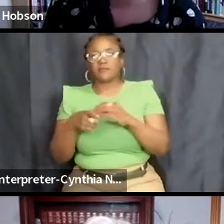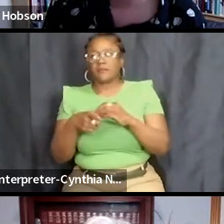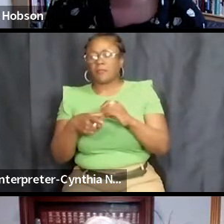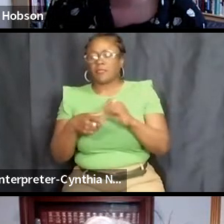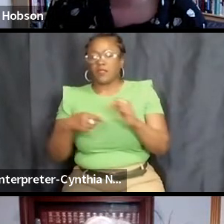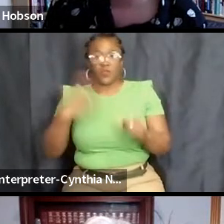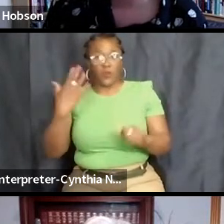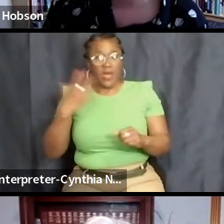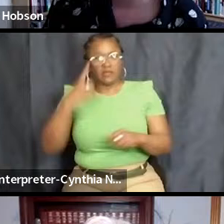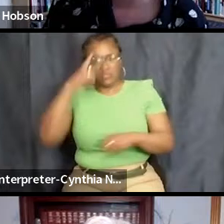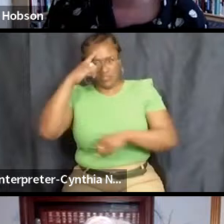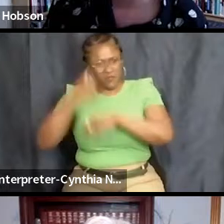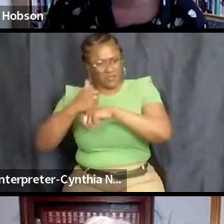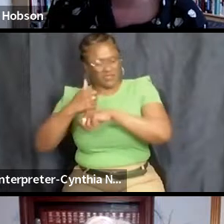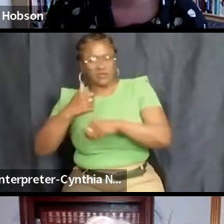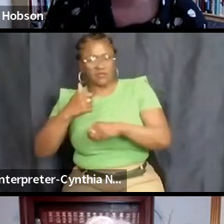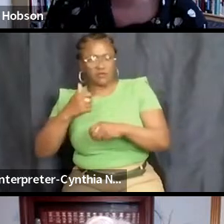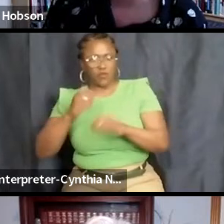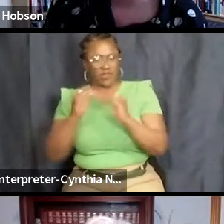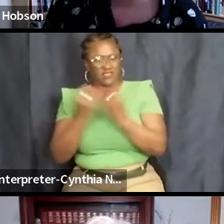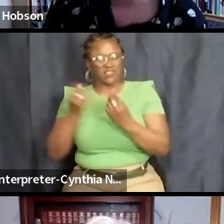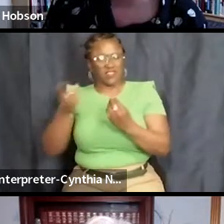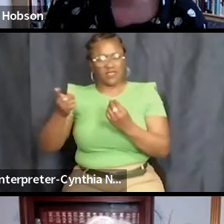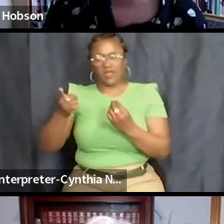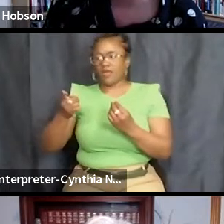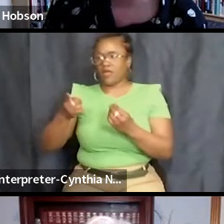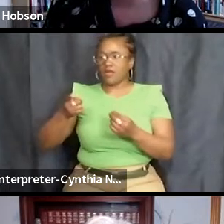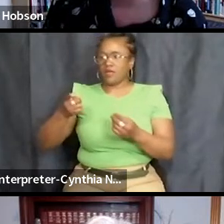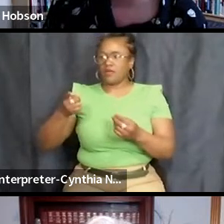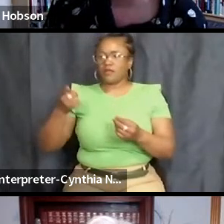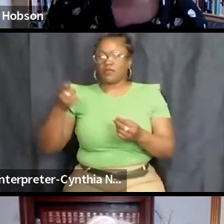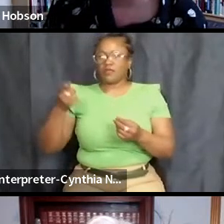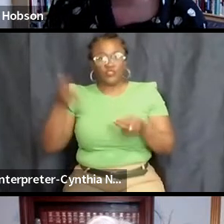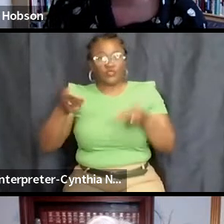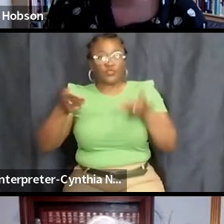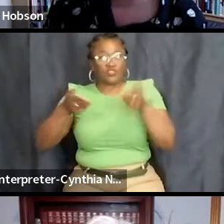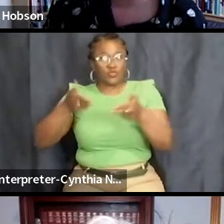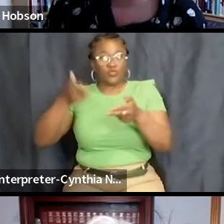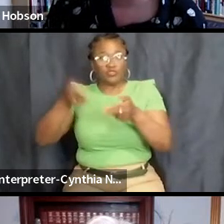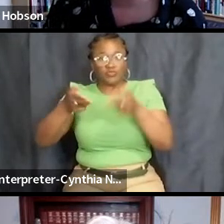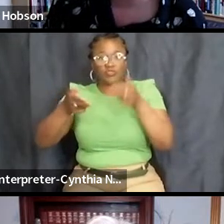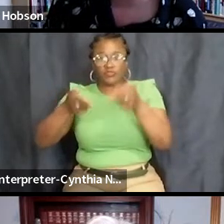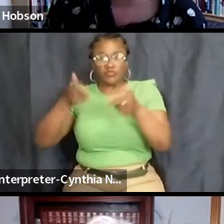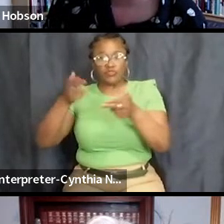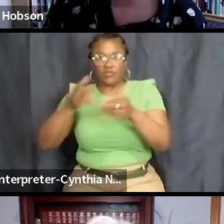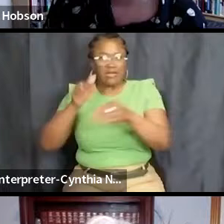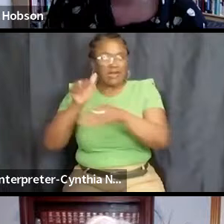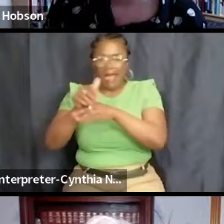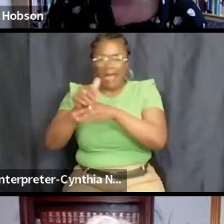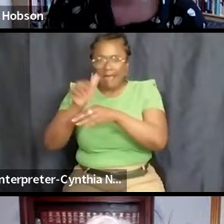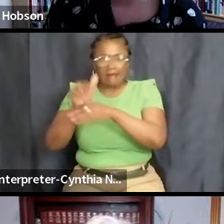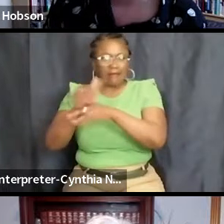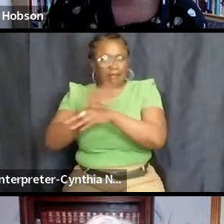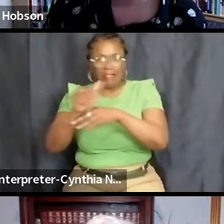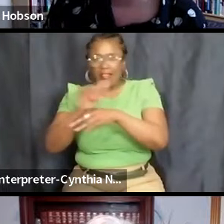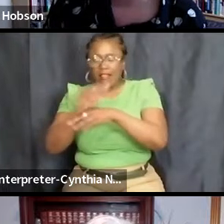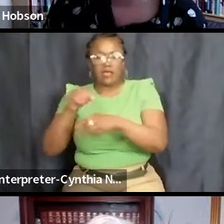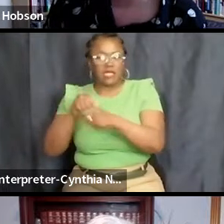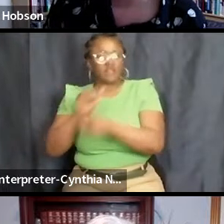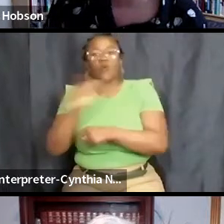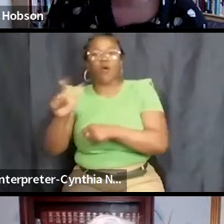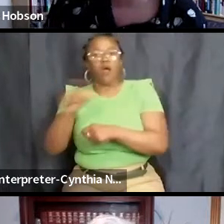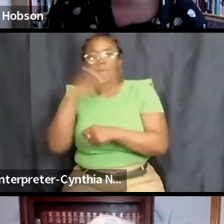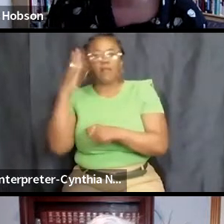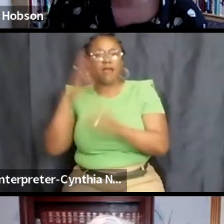the white supremacist organization began shooting nightly into the all black housing